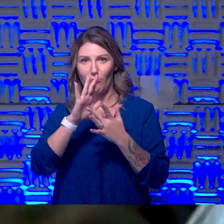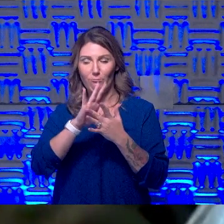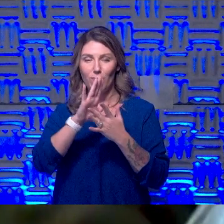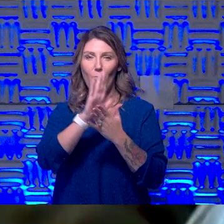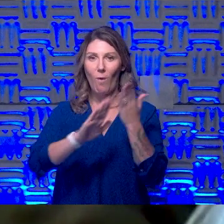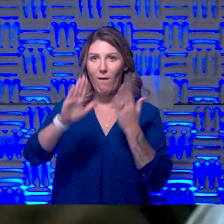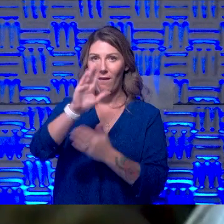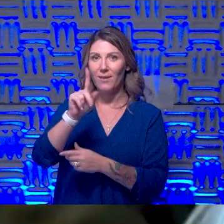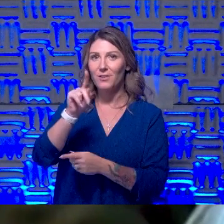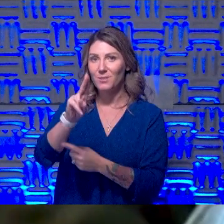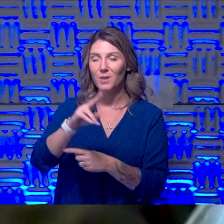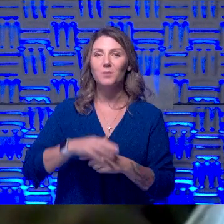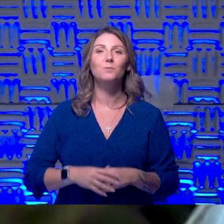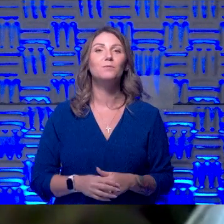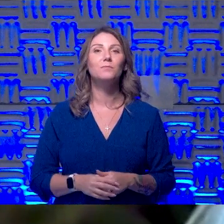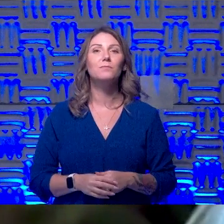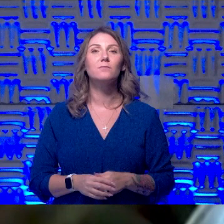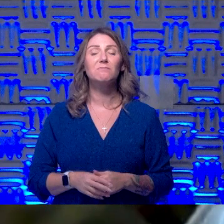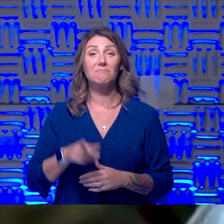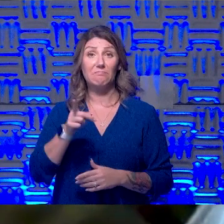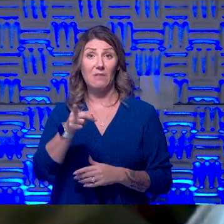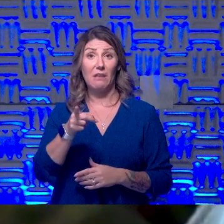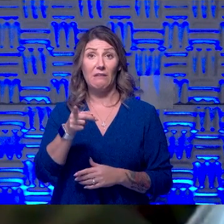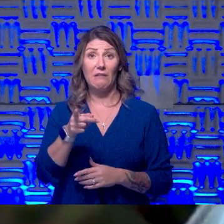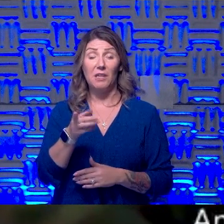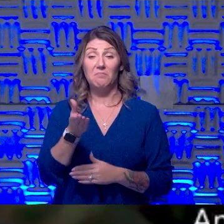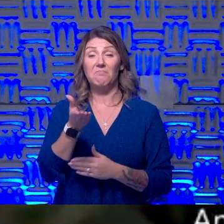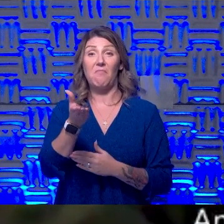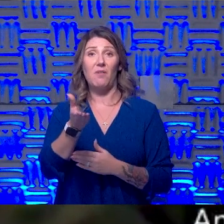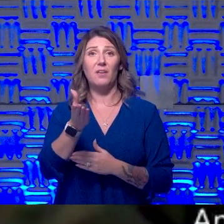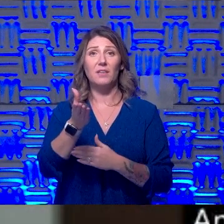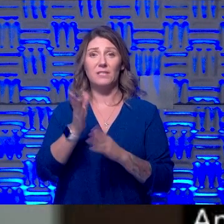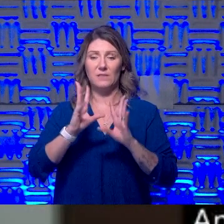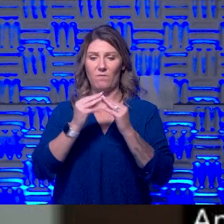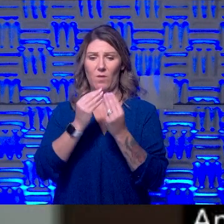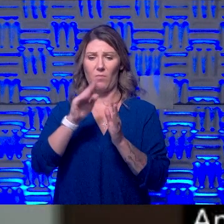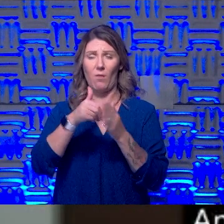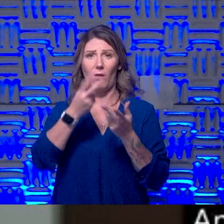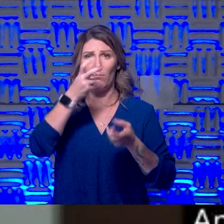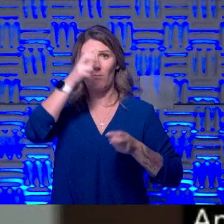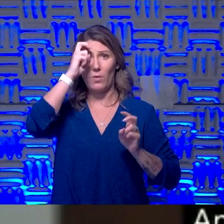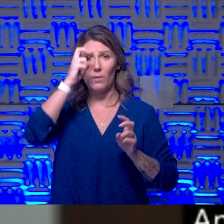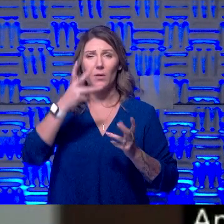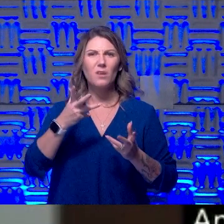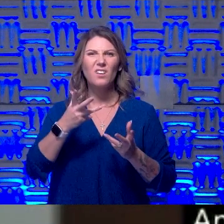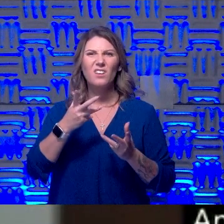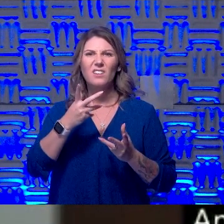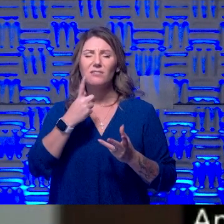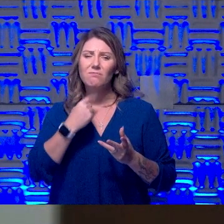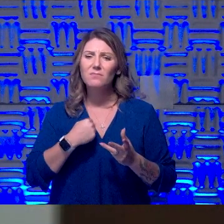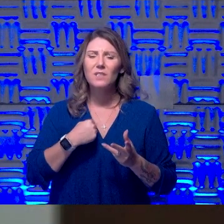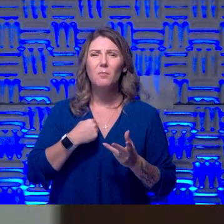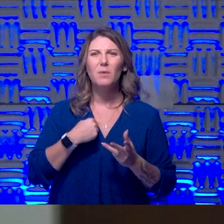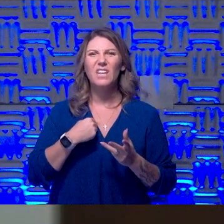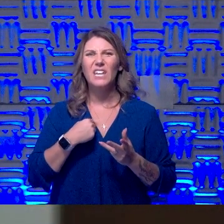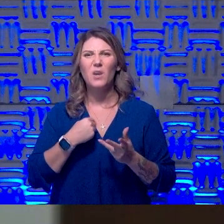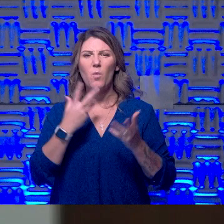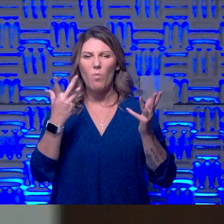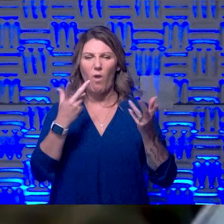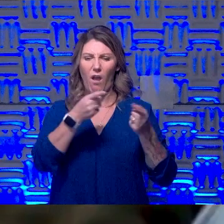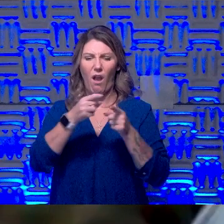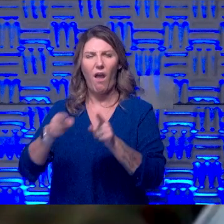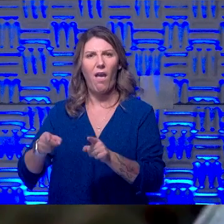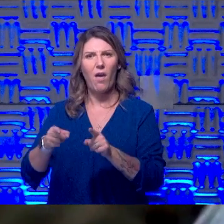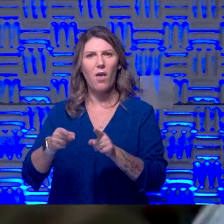and he and his family all became ill. And would you kind of walk us through the chronology of this whole